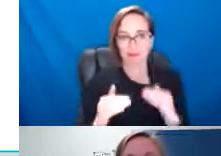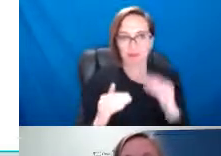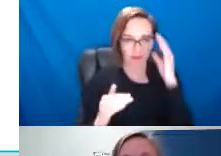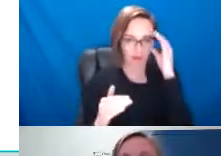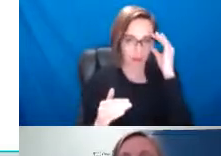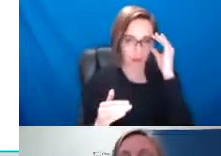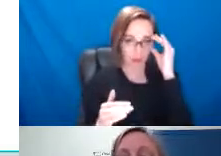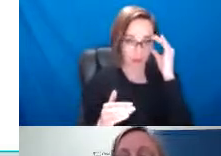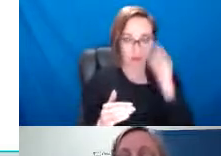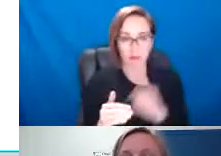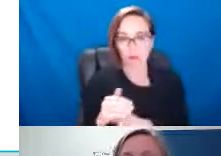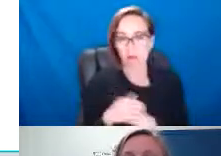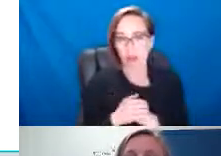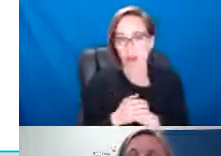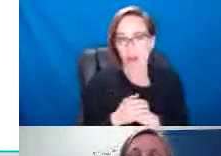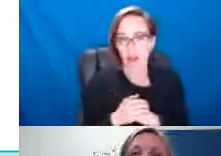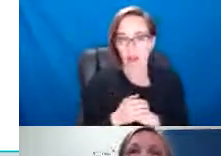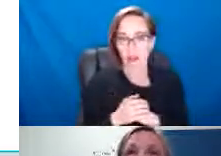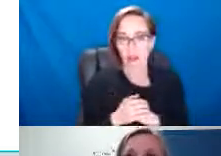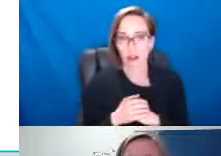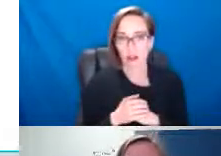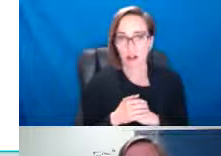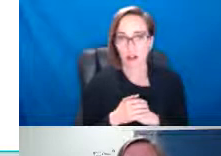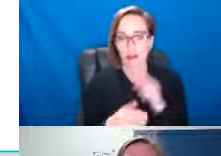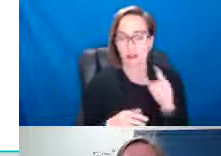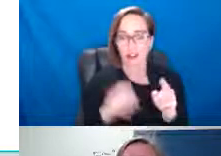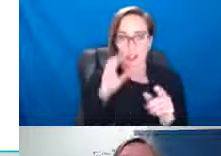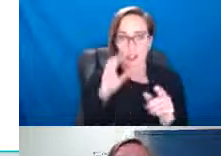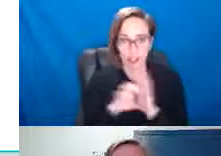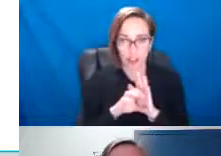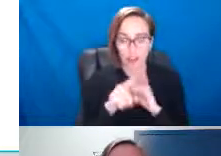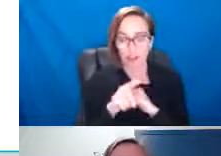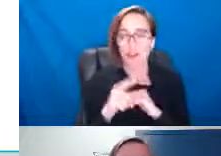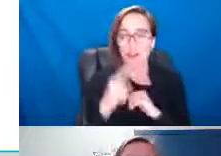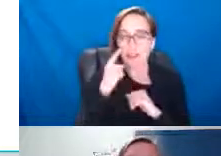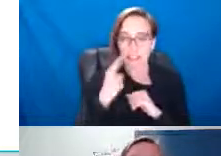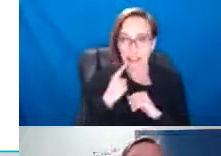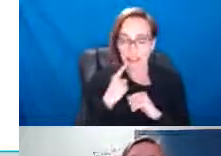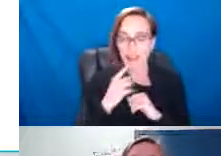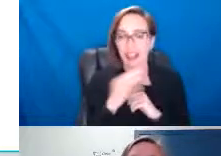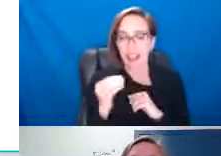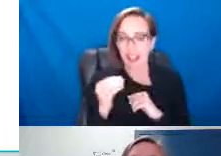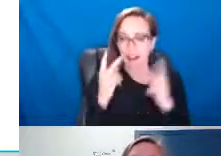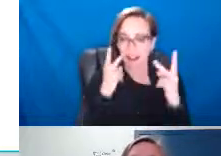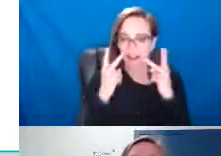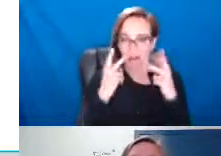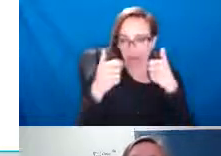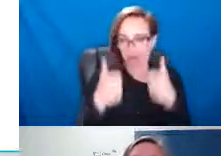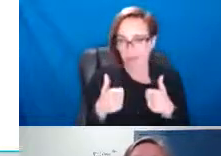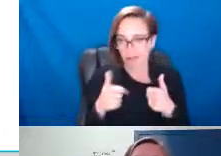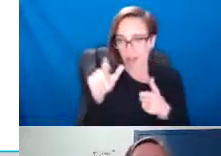now we've transitioned to an individual who is deaf and low vision. When